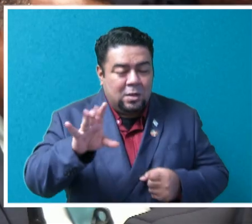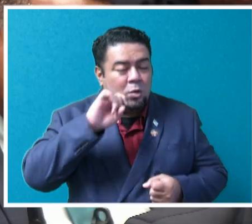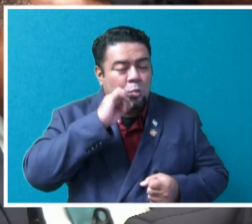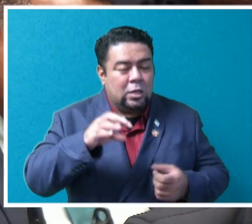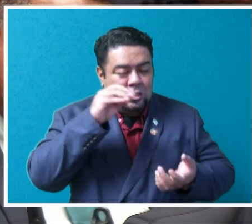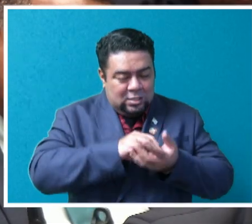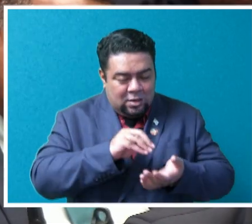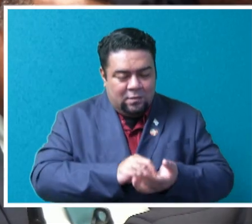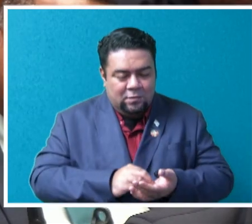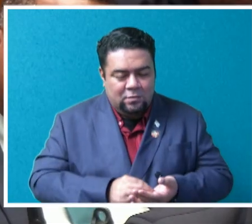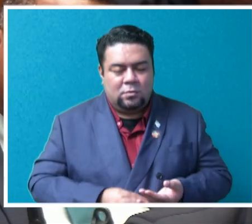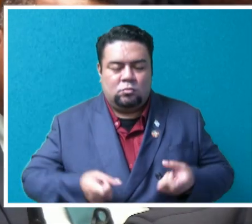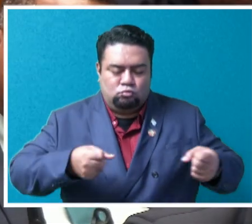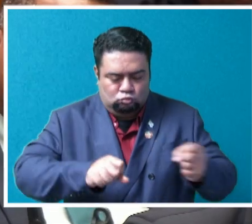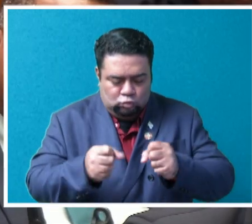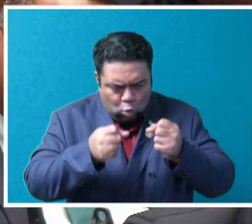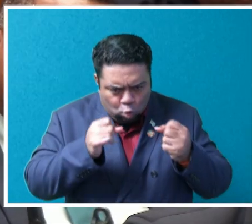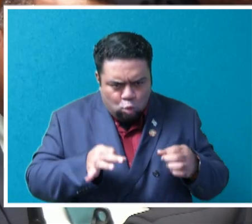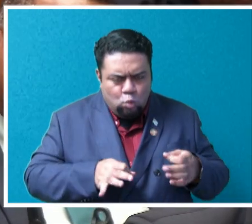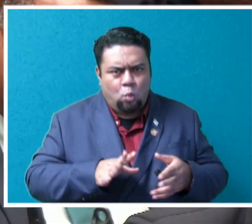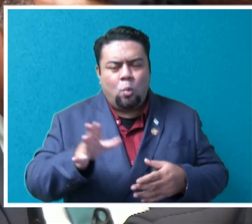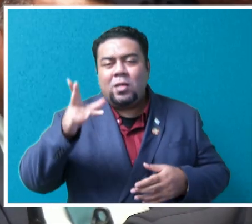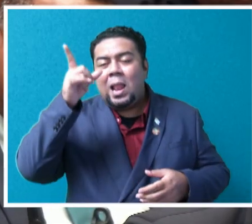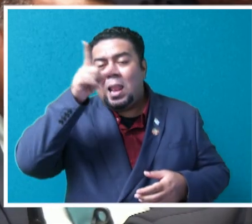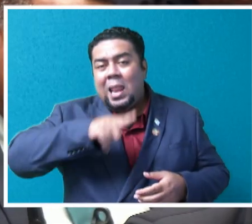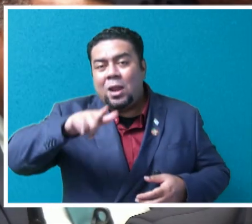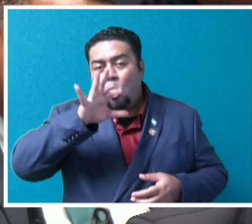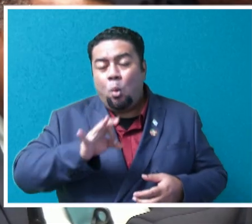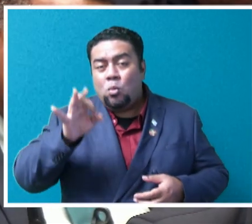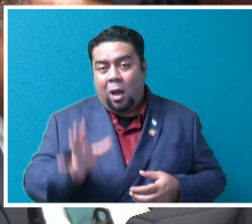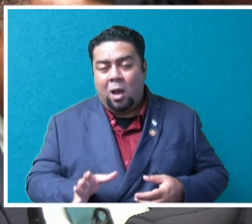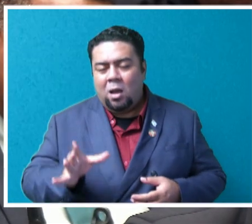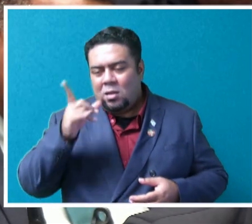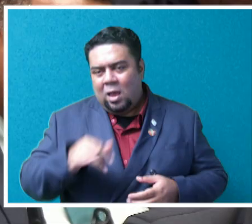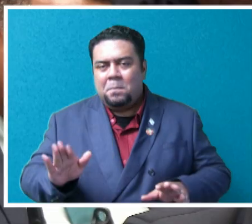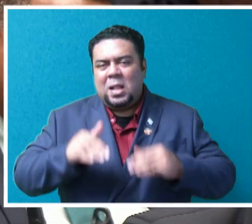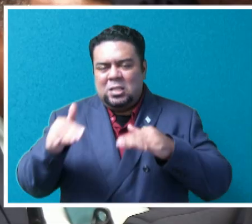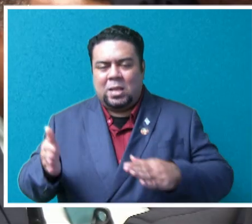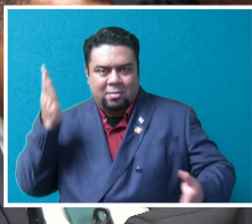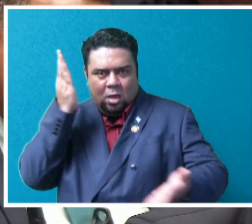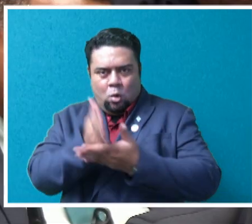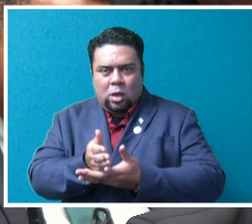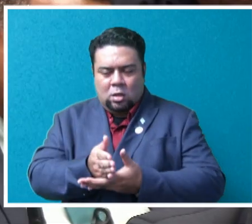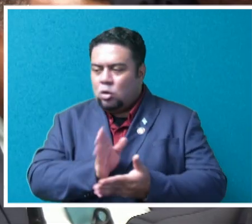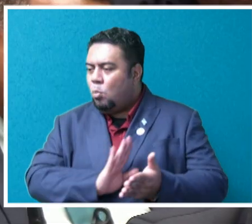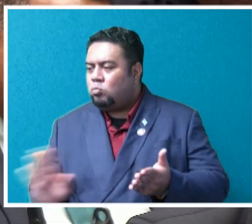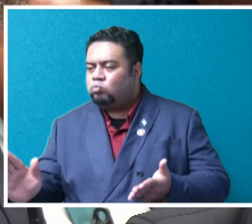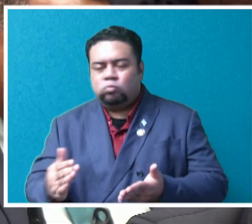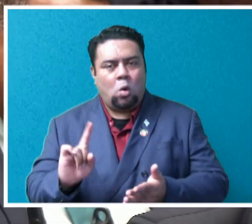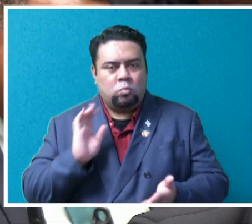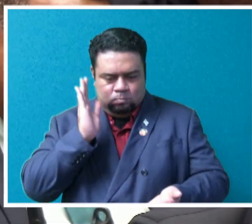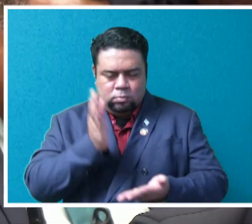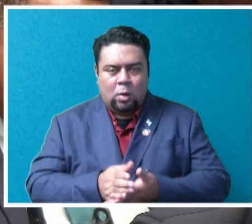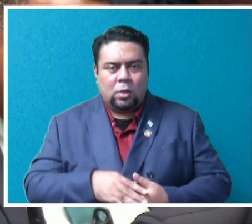vehicle, allowing landowners to participate directly as equity partners in development